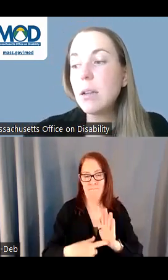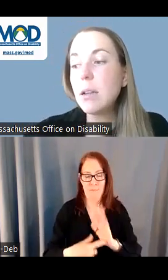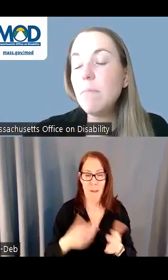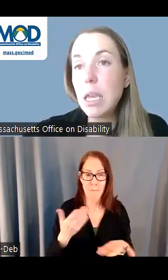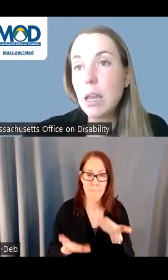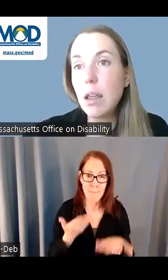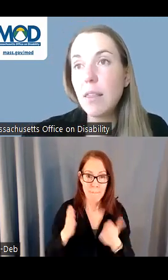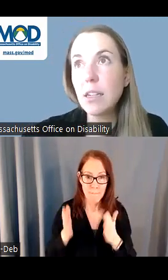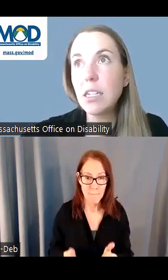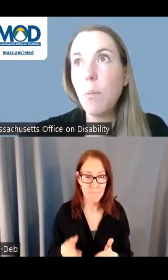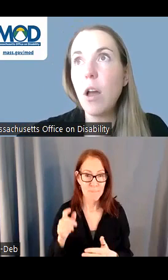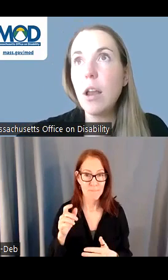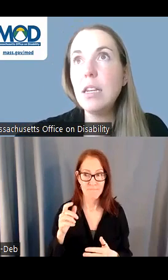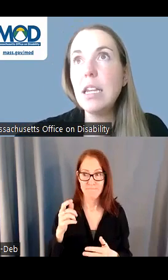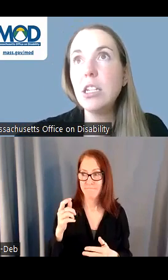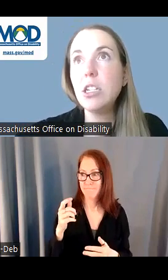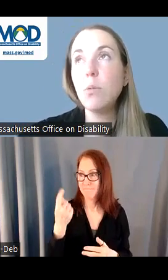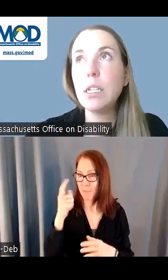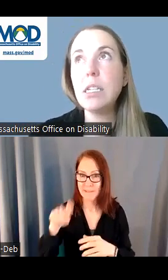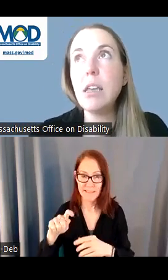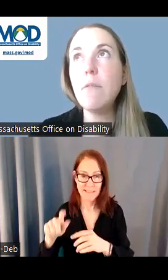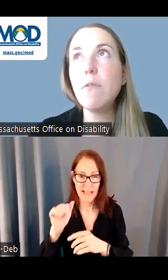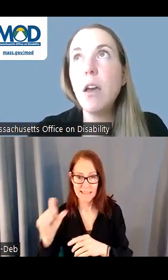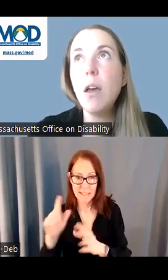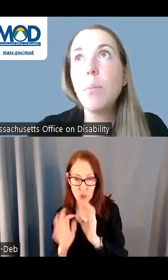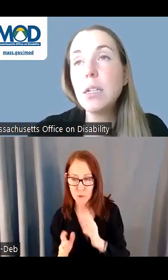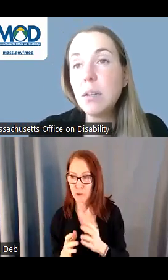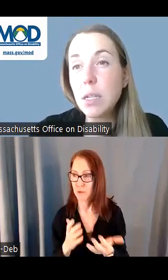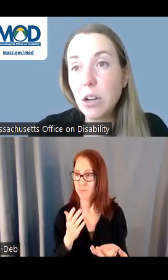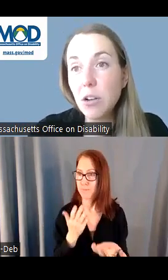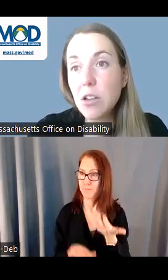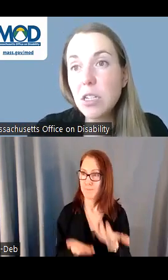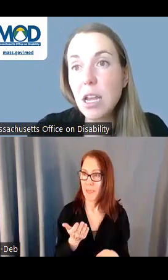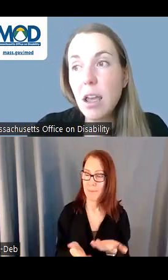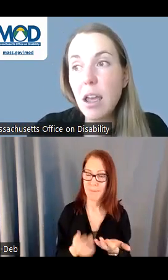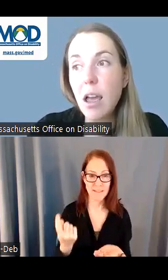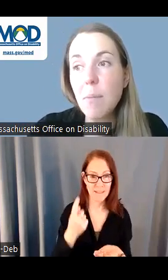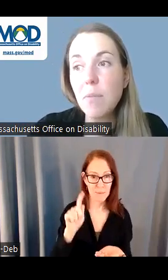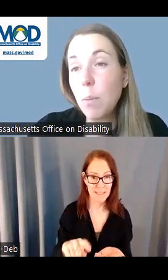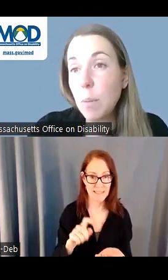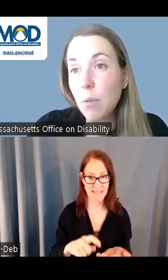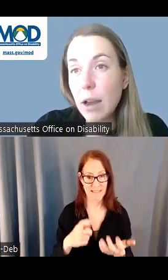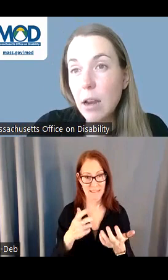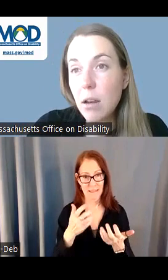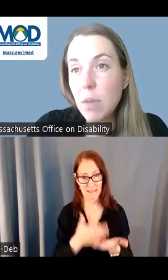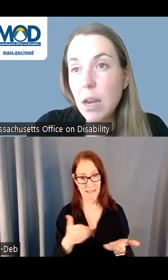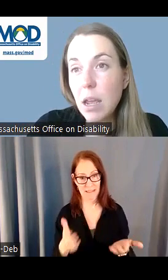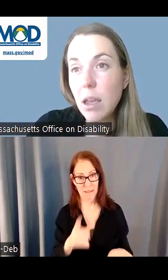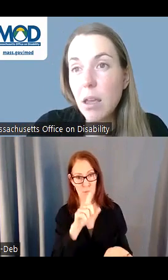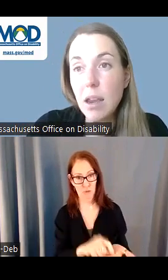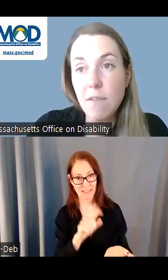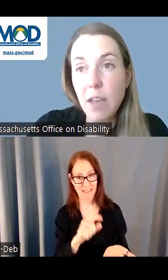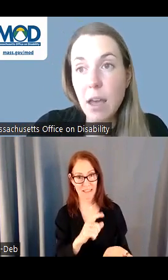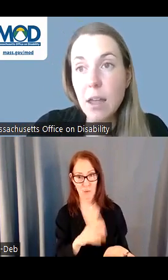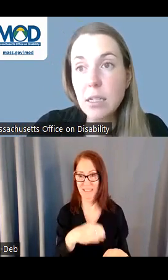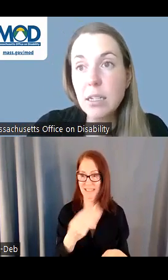might mean that someone needs to receive printed materials that will be provided at a meeting